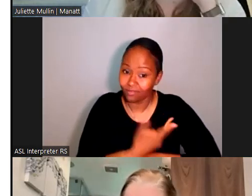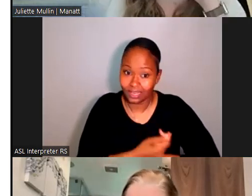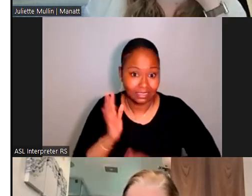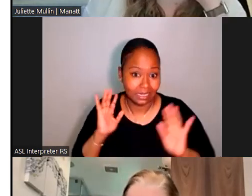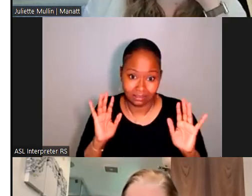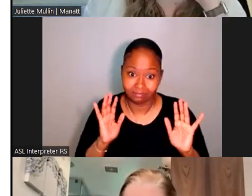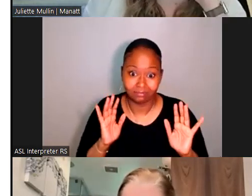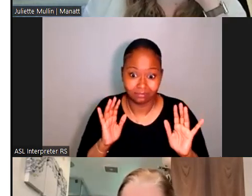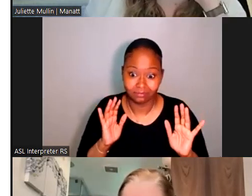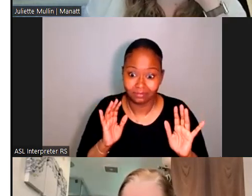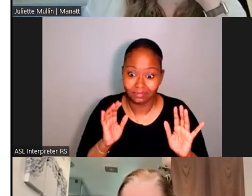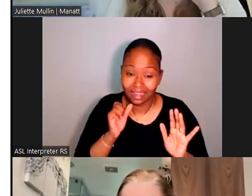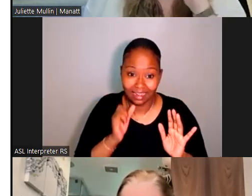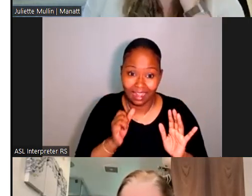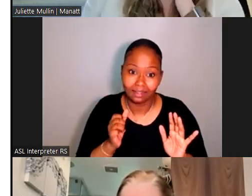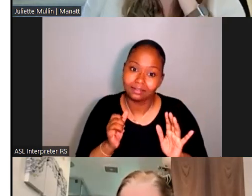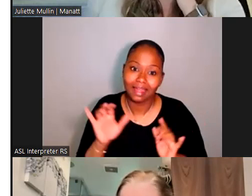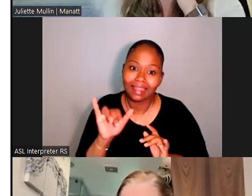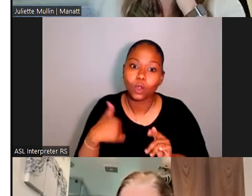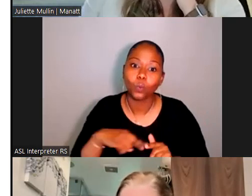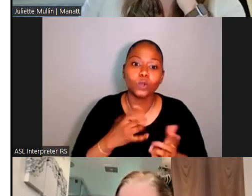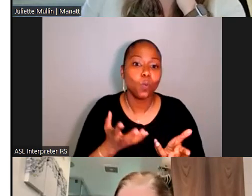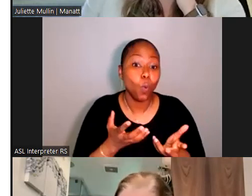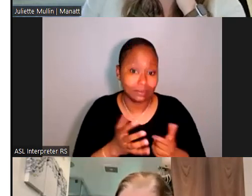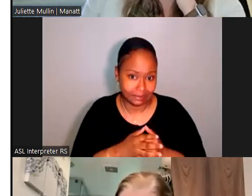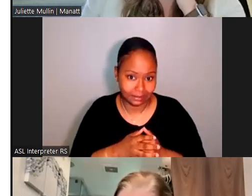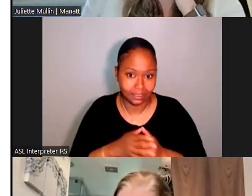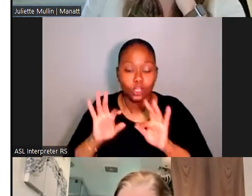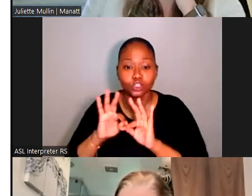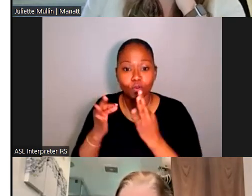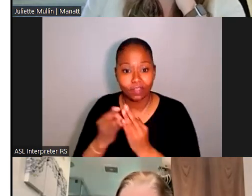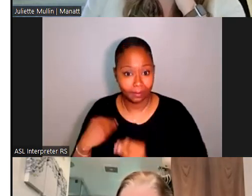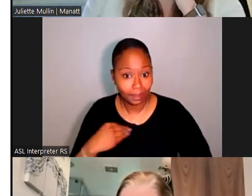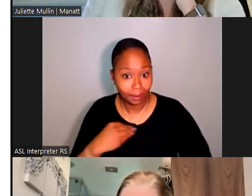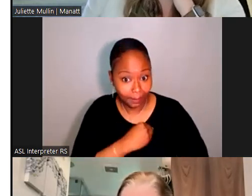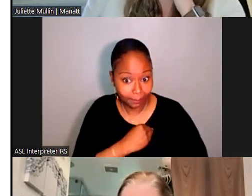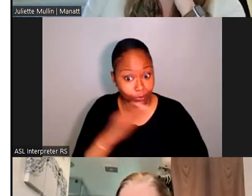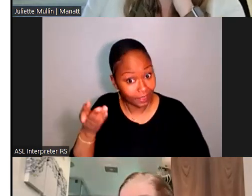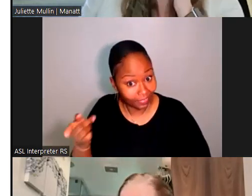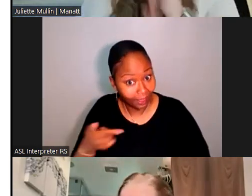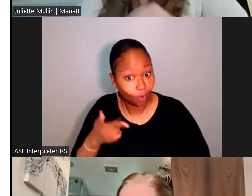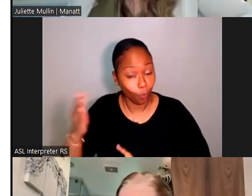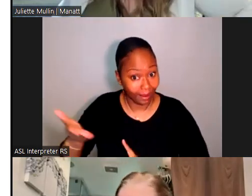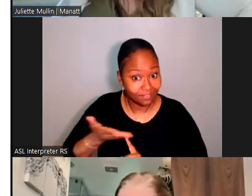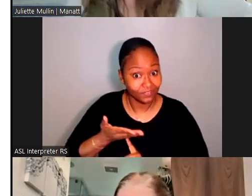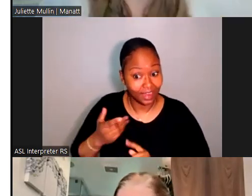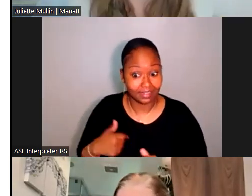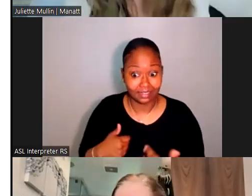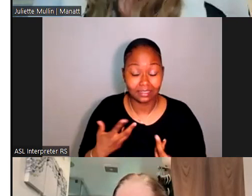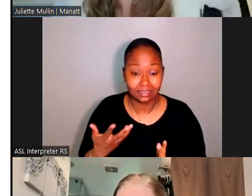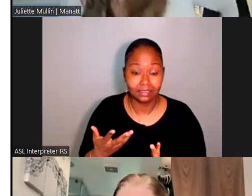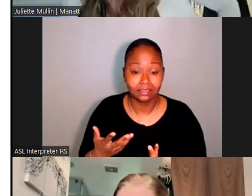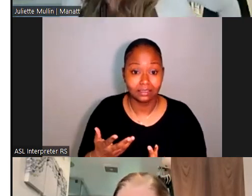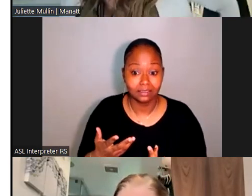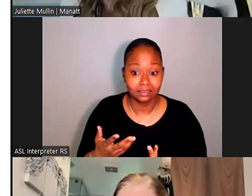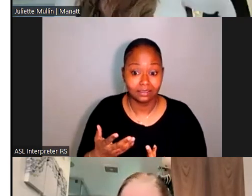that we wanted. Mhm. And so family members were invited, sort of proactively in case we